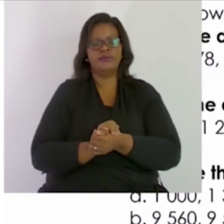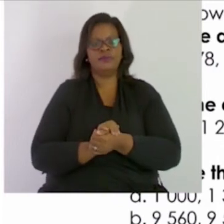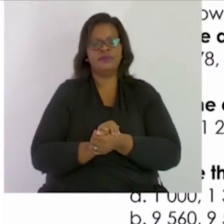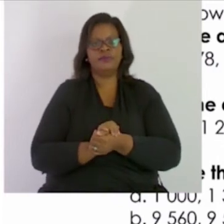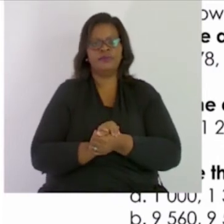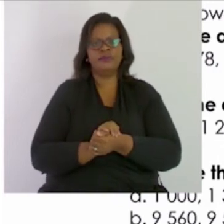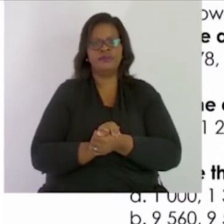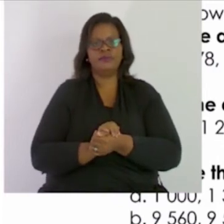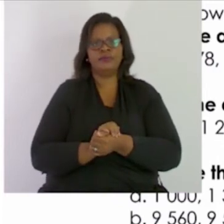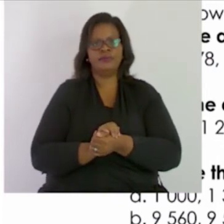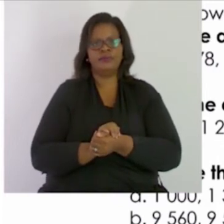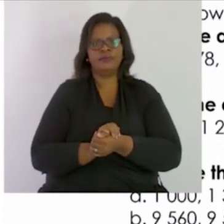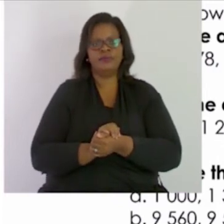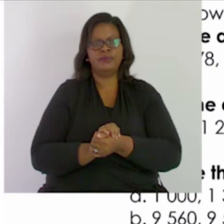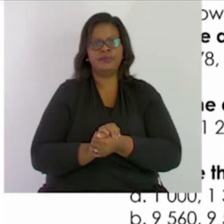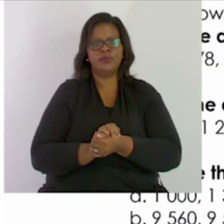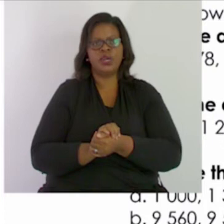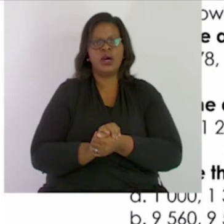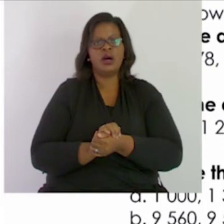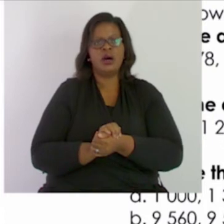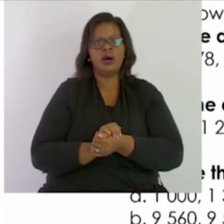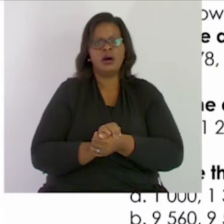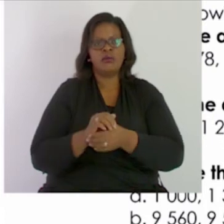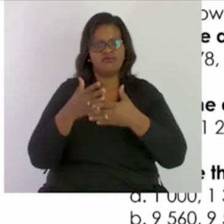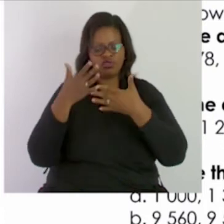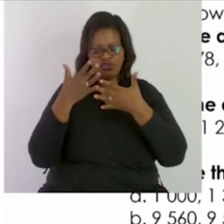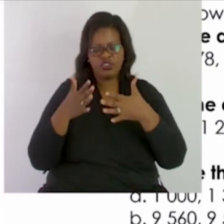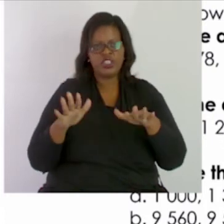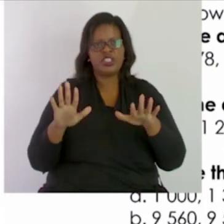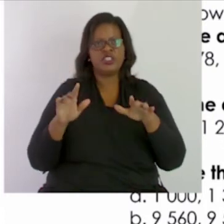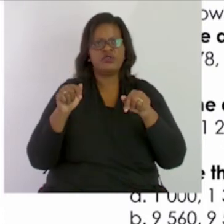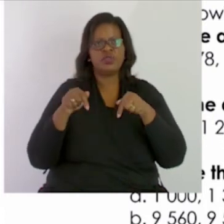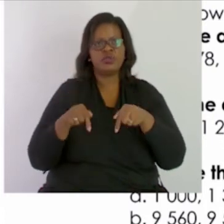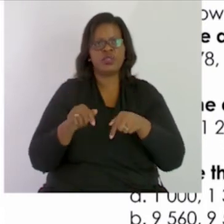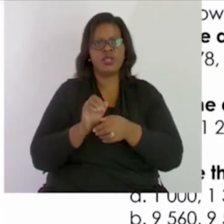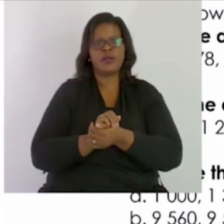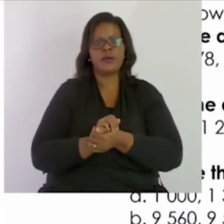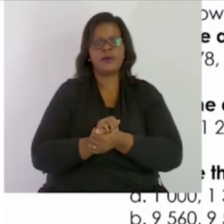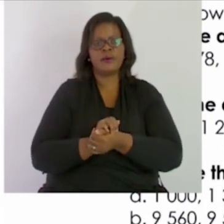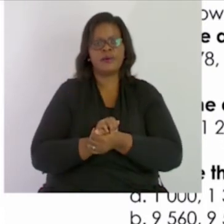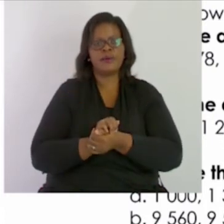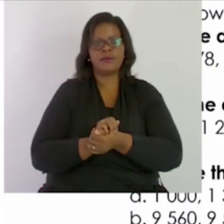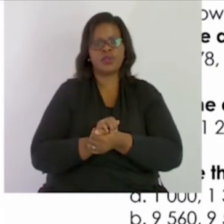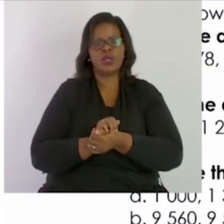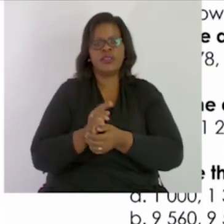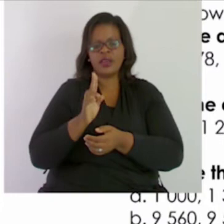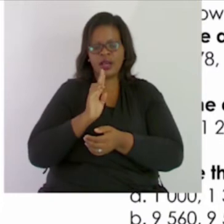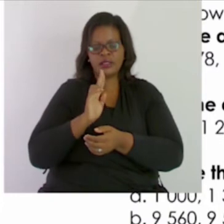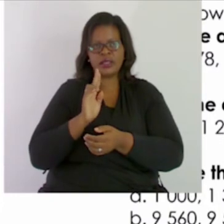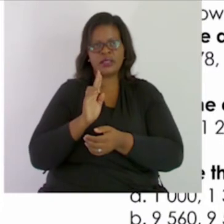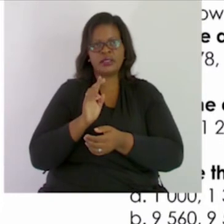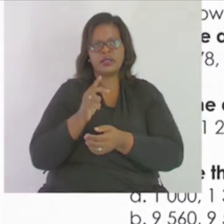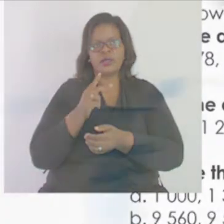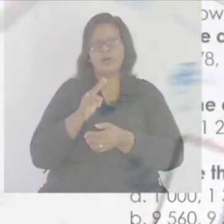I think everything is done. There is a memo for you to see whether your answers are correct or